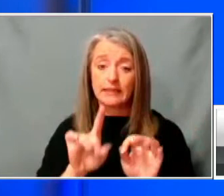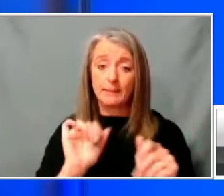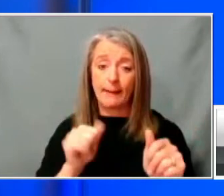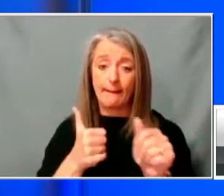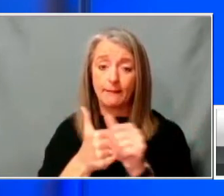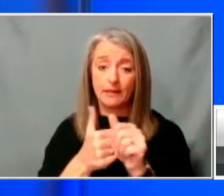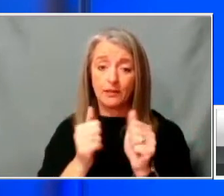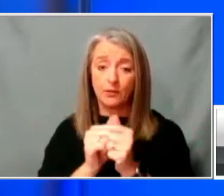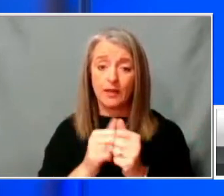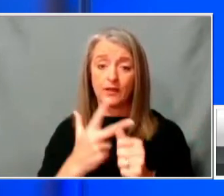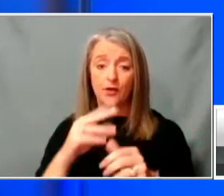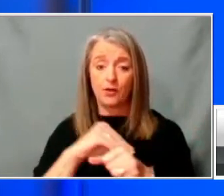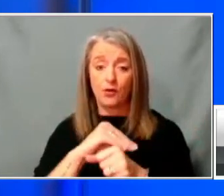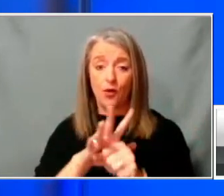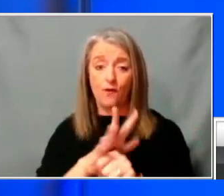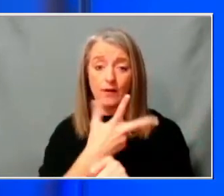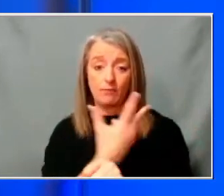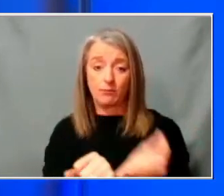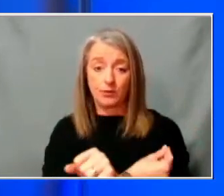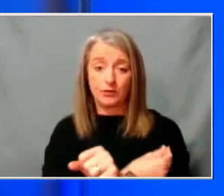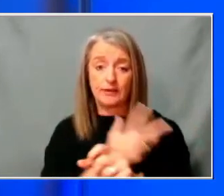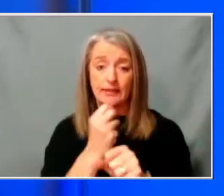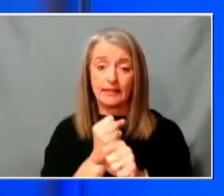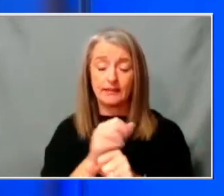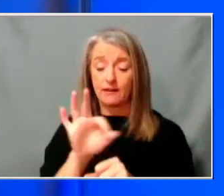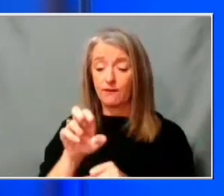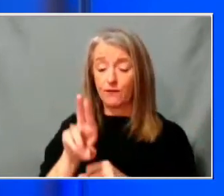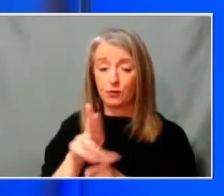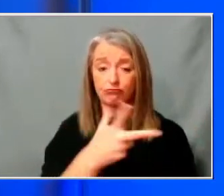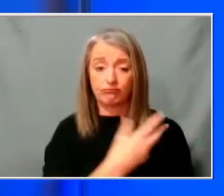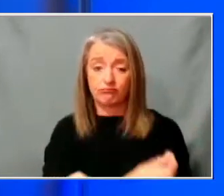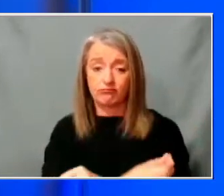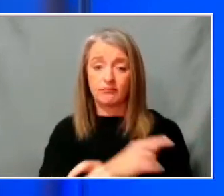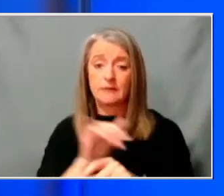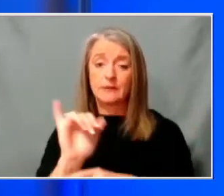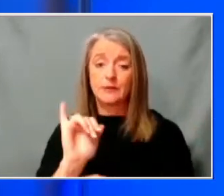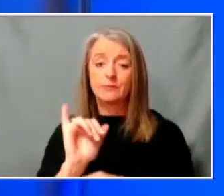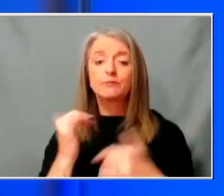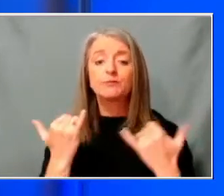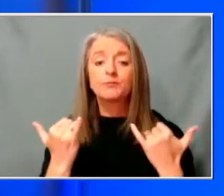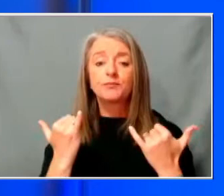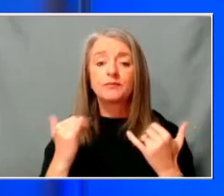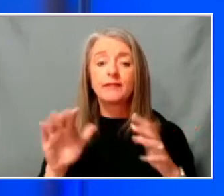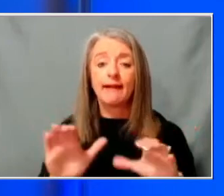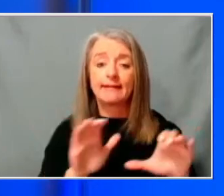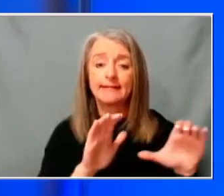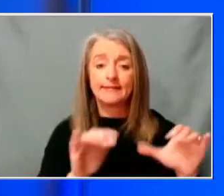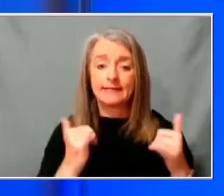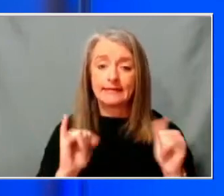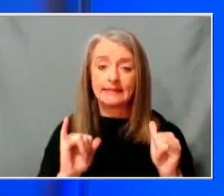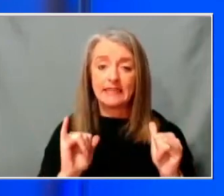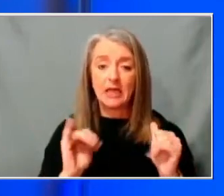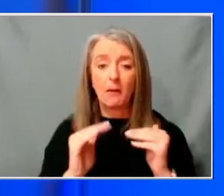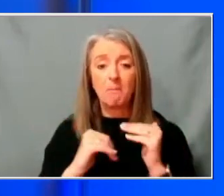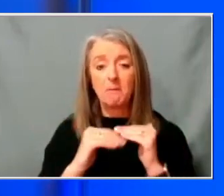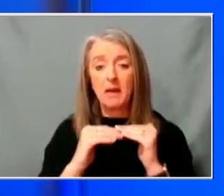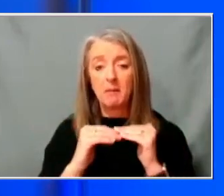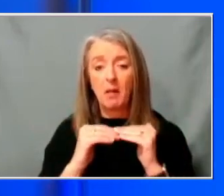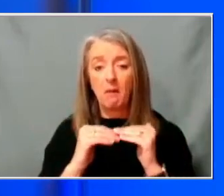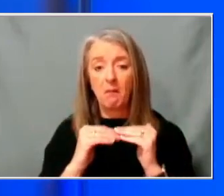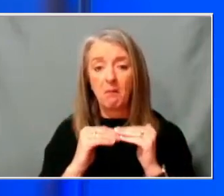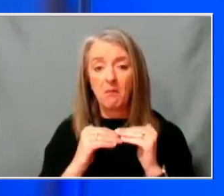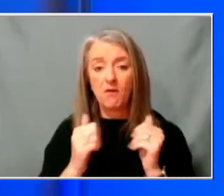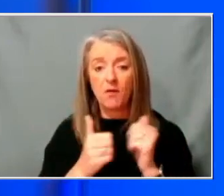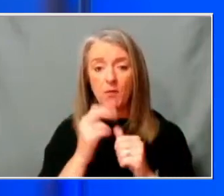those COVID boosters and also get your influenza vaccine. Right now, activity still remains fairly minimal for most of the